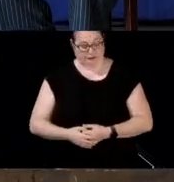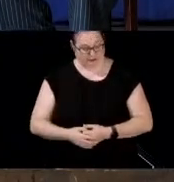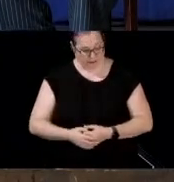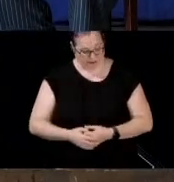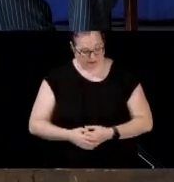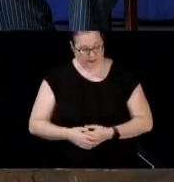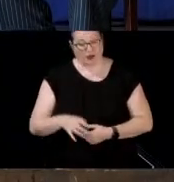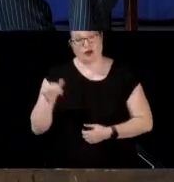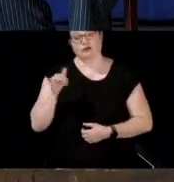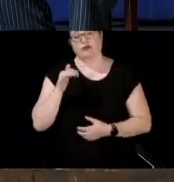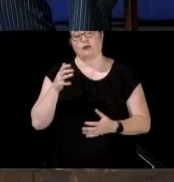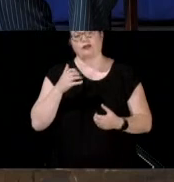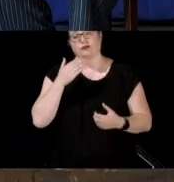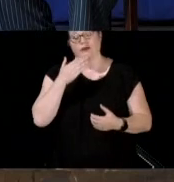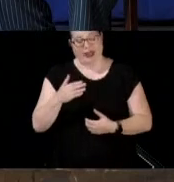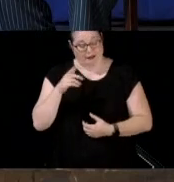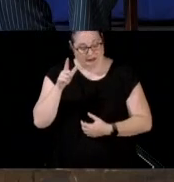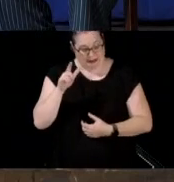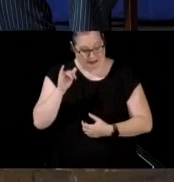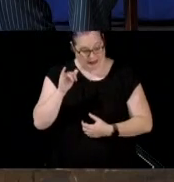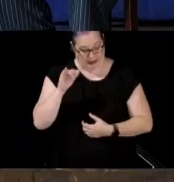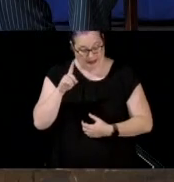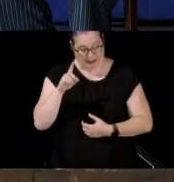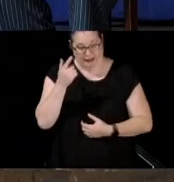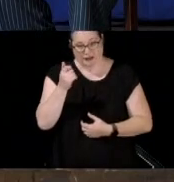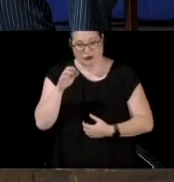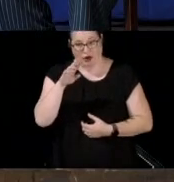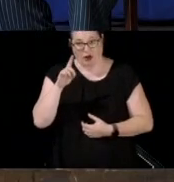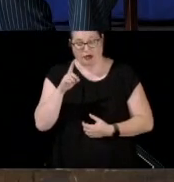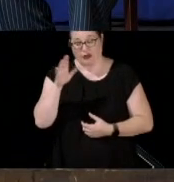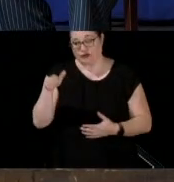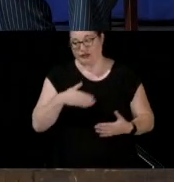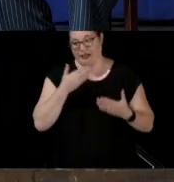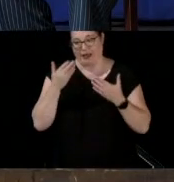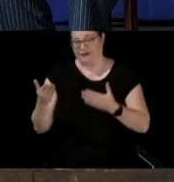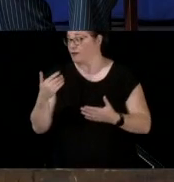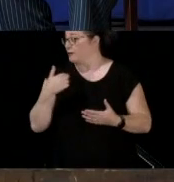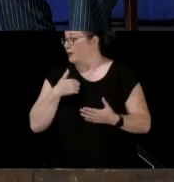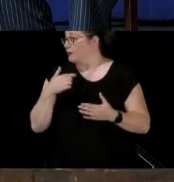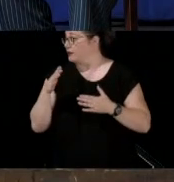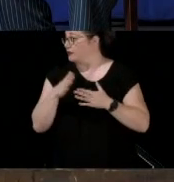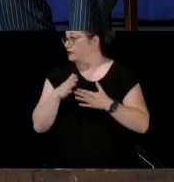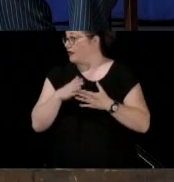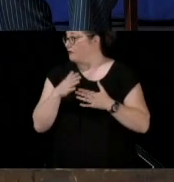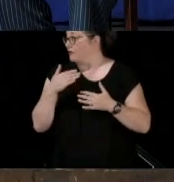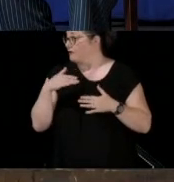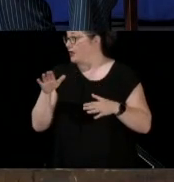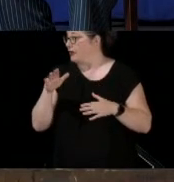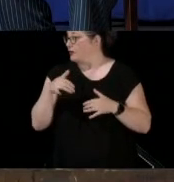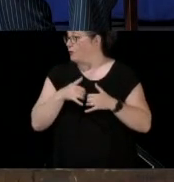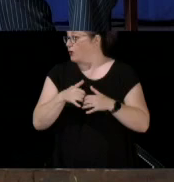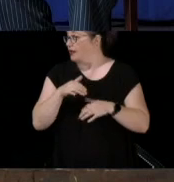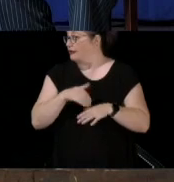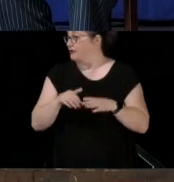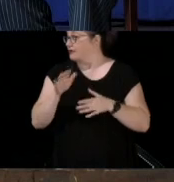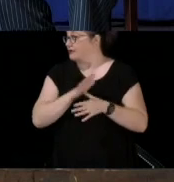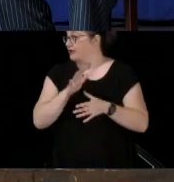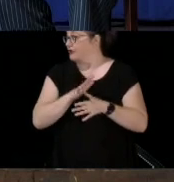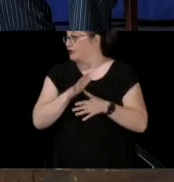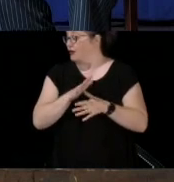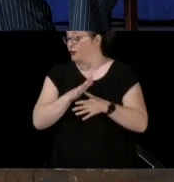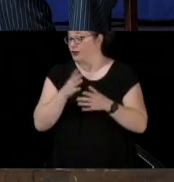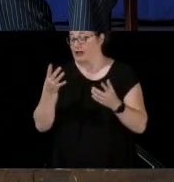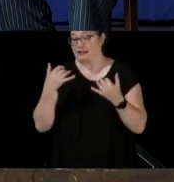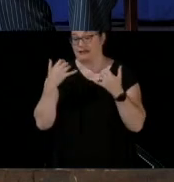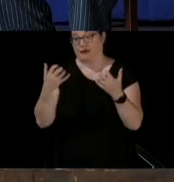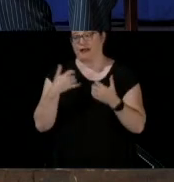I'd also like to thank Ms. Lidgard. She presented me with the Top Flight Award at the Senior Farewell Assembly, and I really appreciate all that you do for